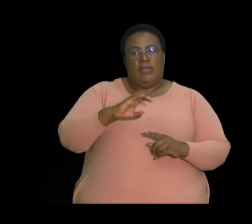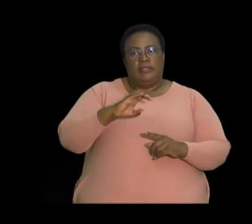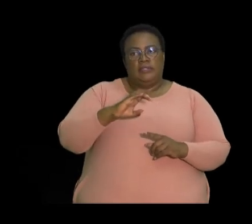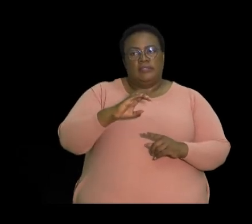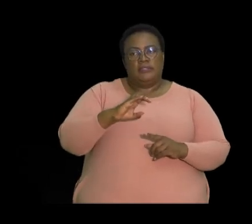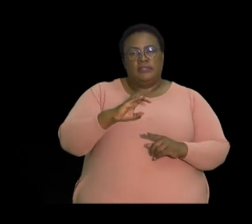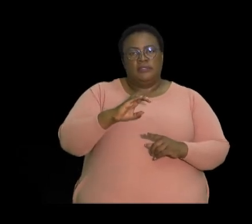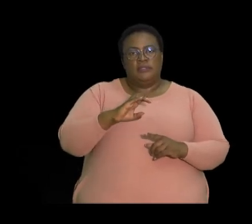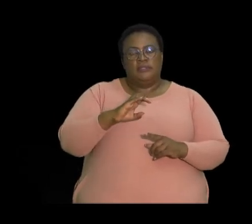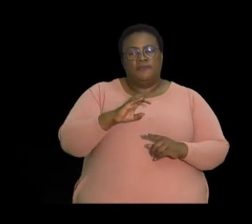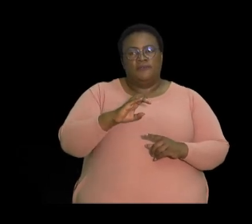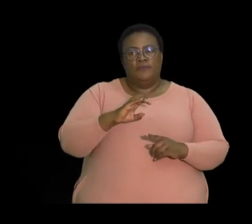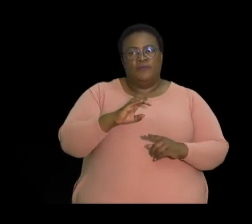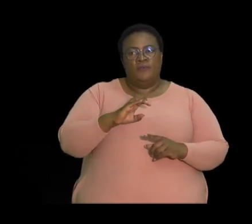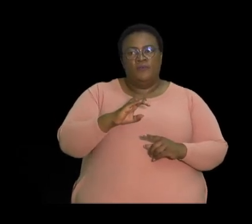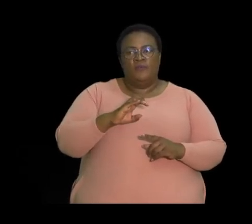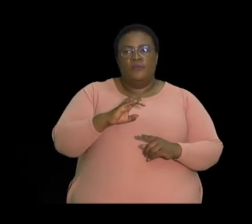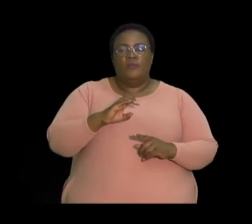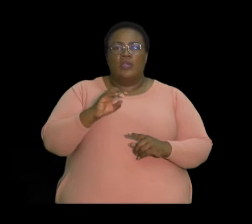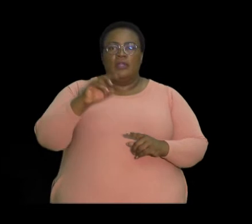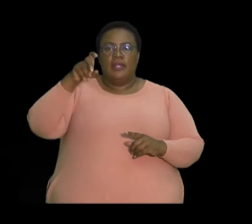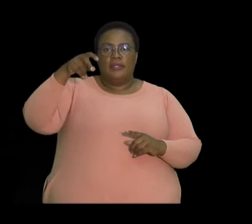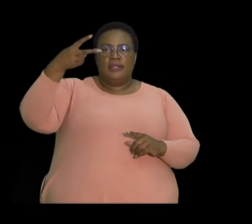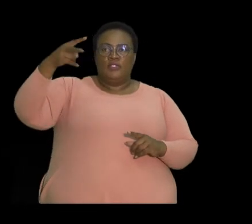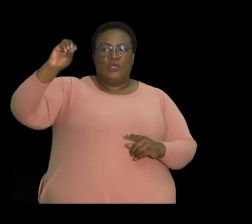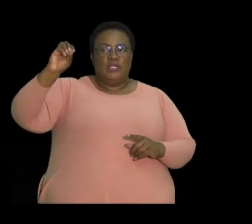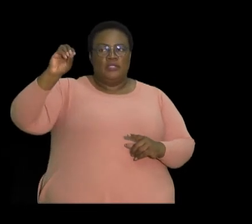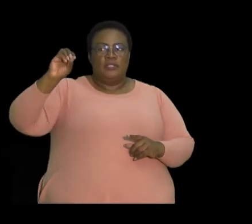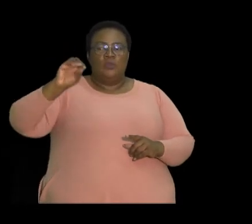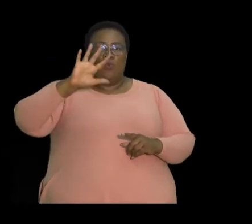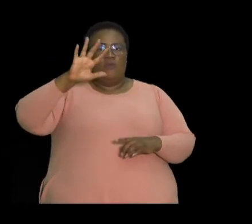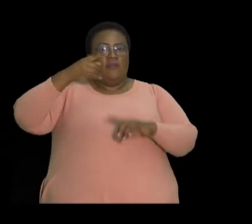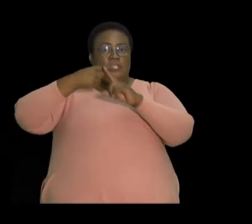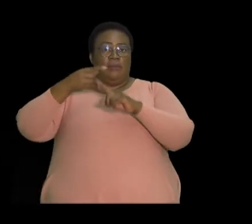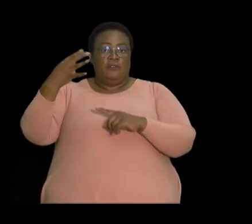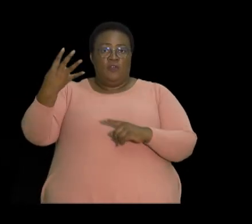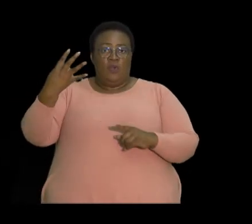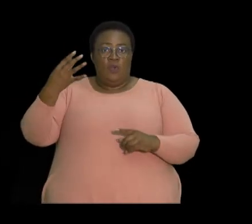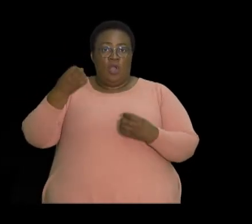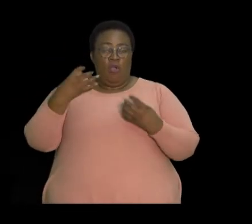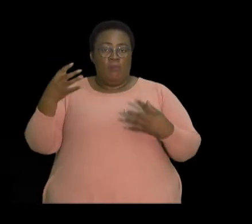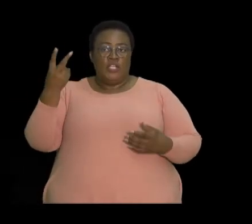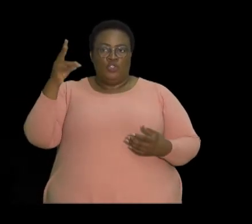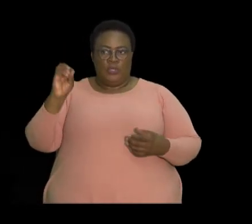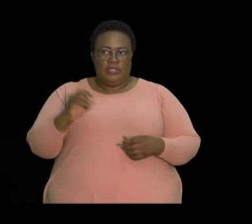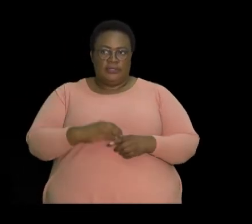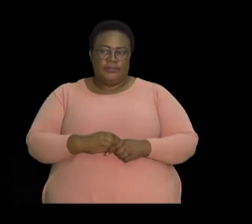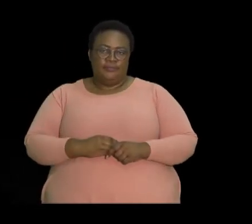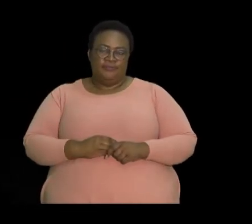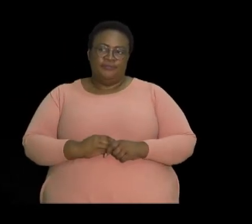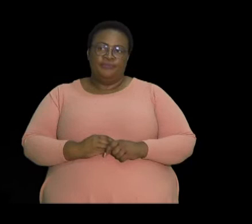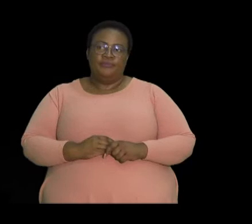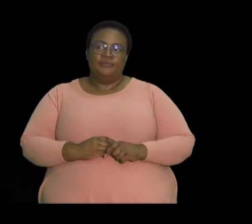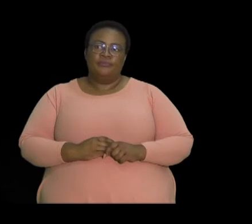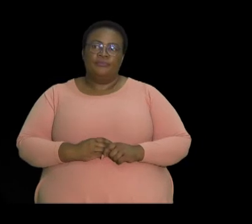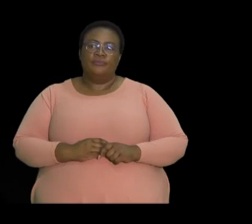compounded quarterly, and it was to the exponent of 20 because 5 times 4 is 20. Hopefully my math